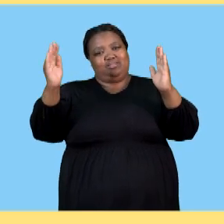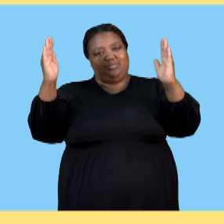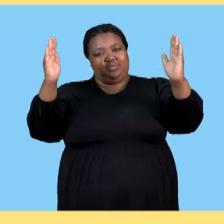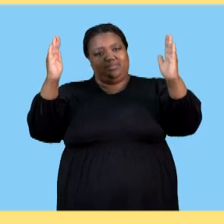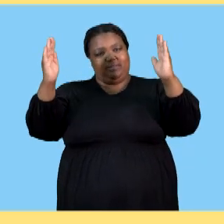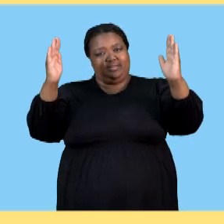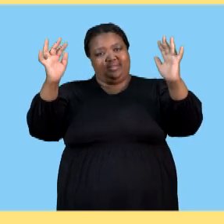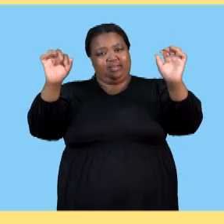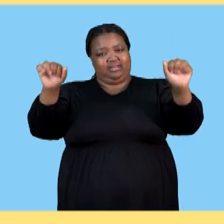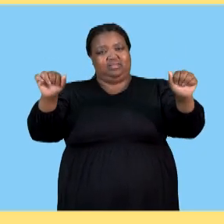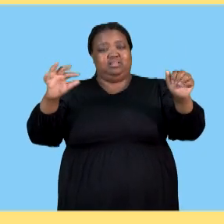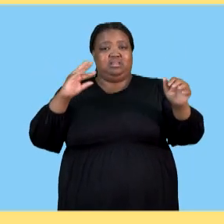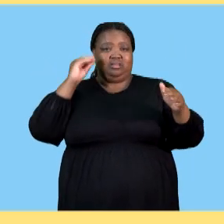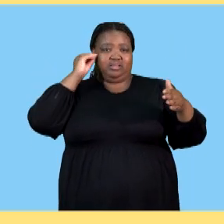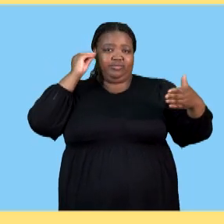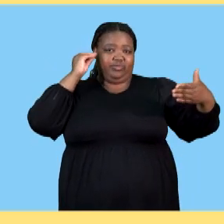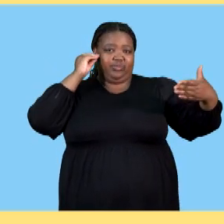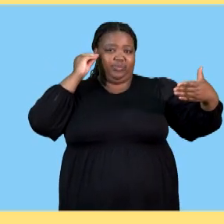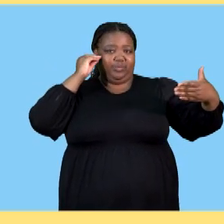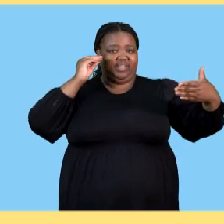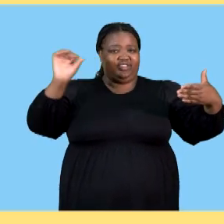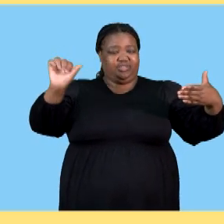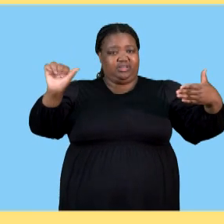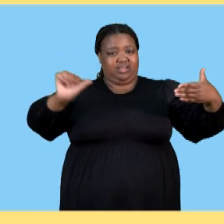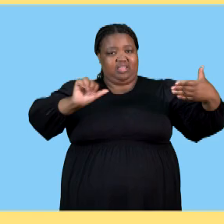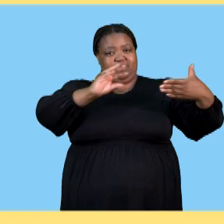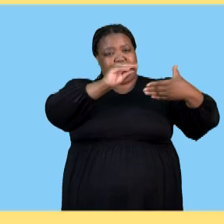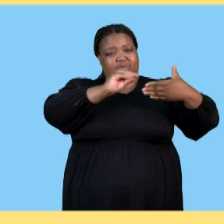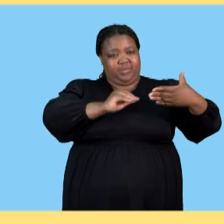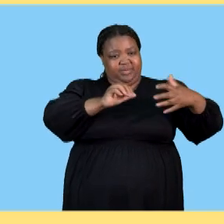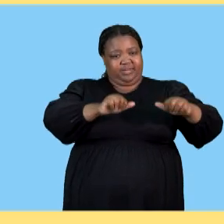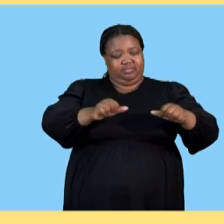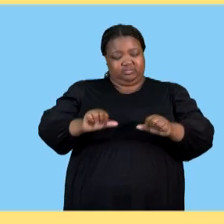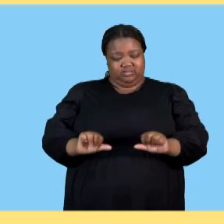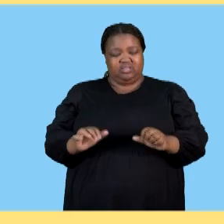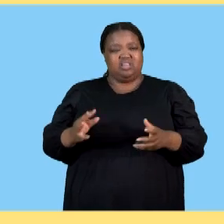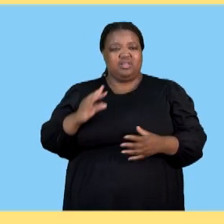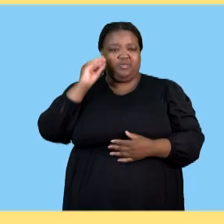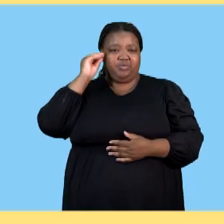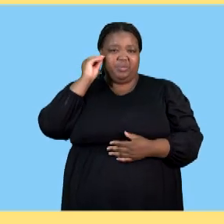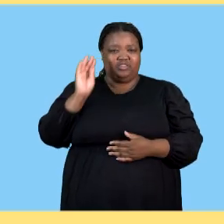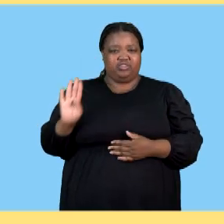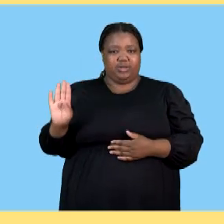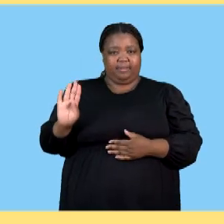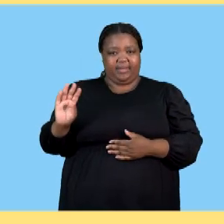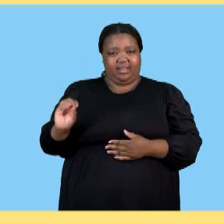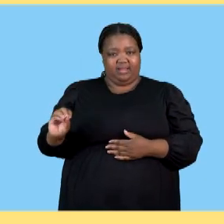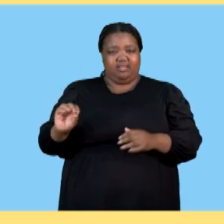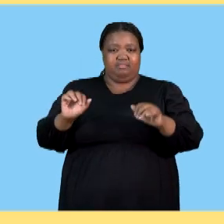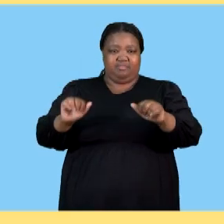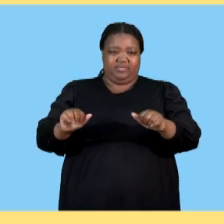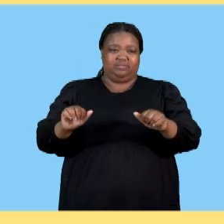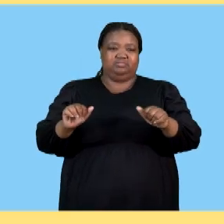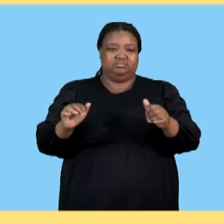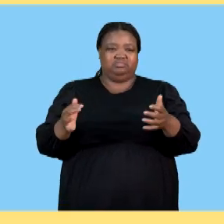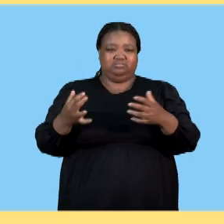2023. This forms our information A. Then we have information B, which is an extract,